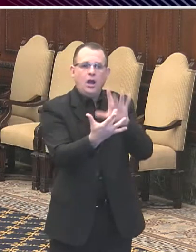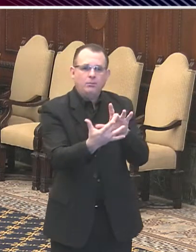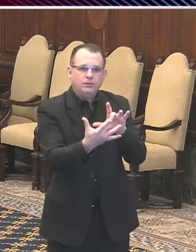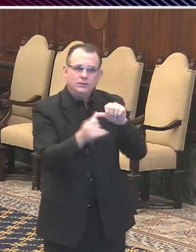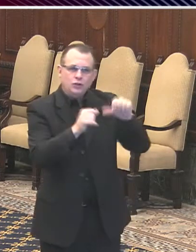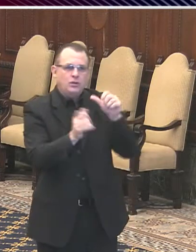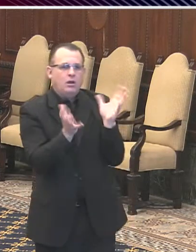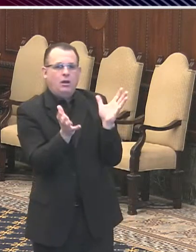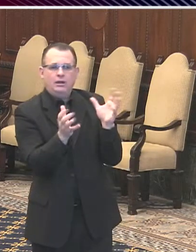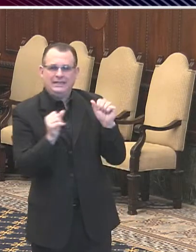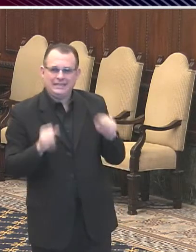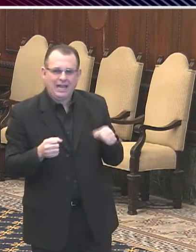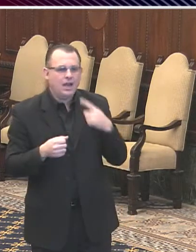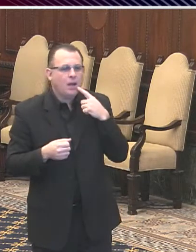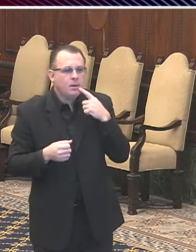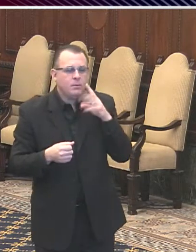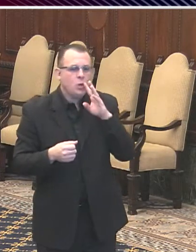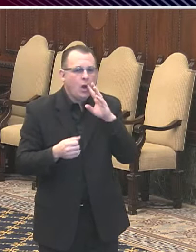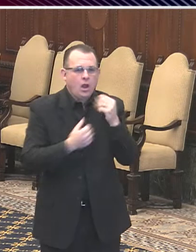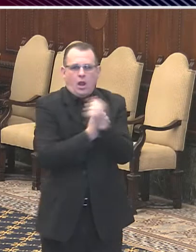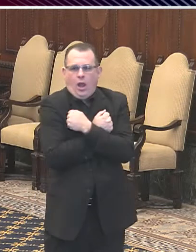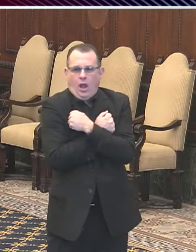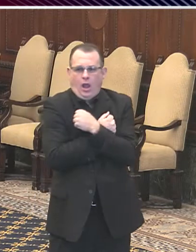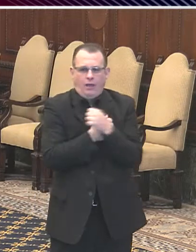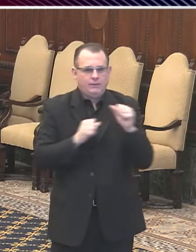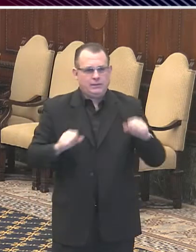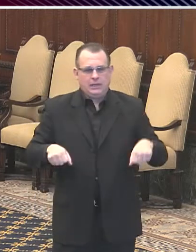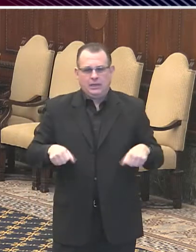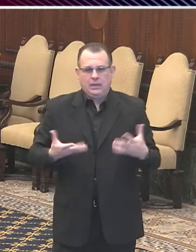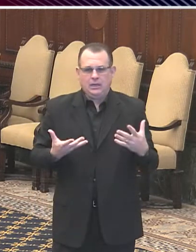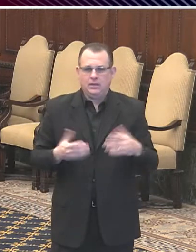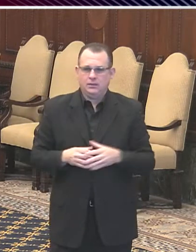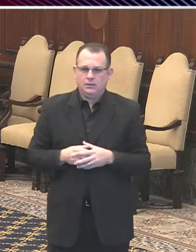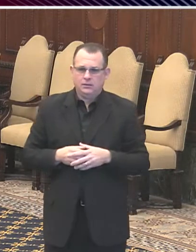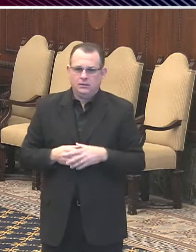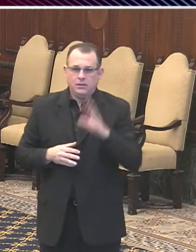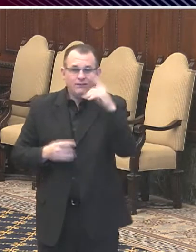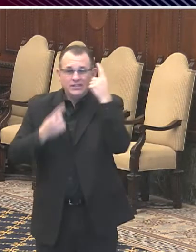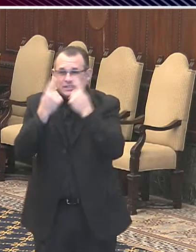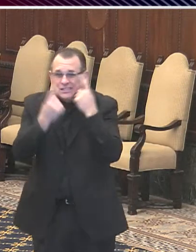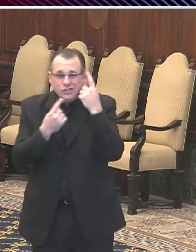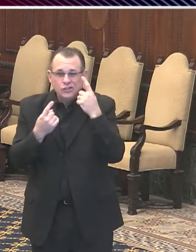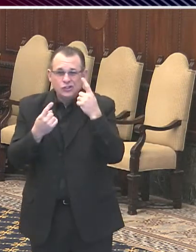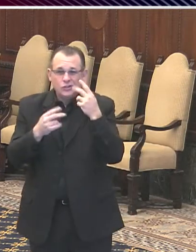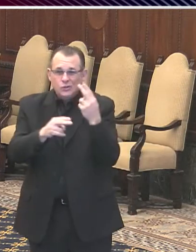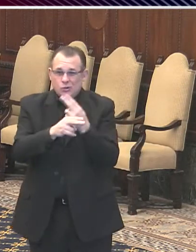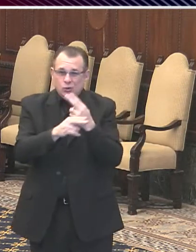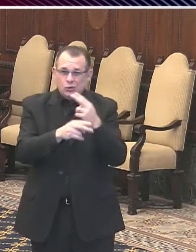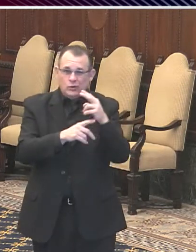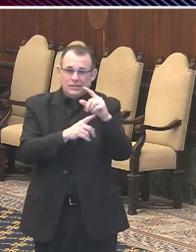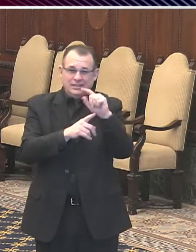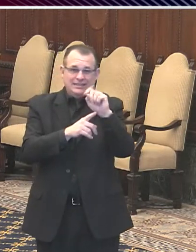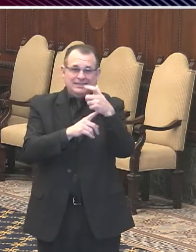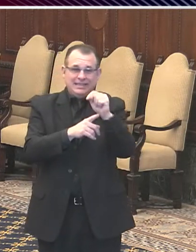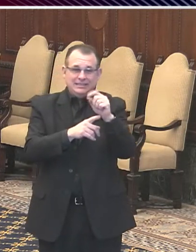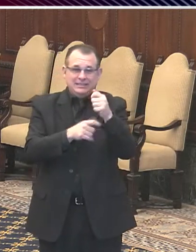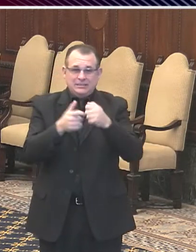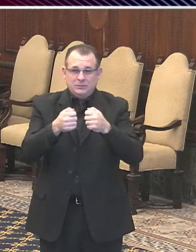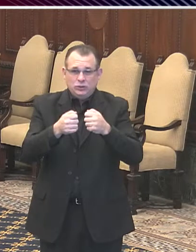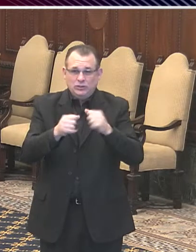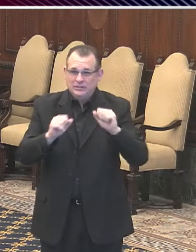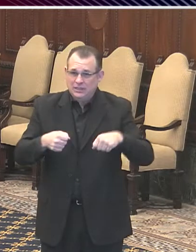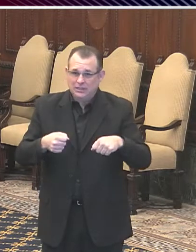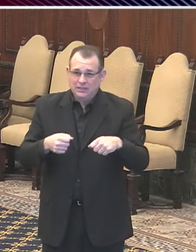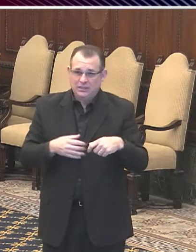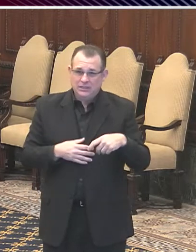in loving and tender ways. Consider using mass text message applications like Pastor's Line